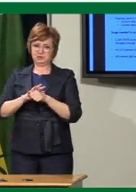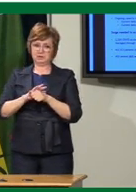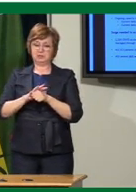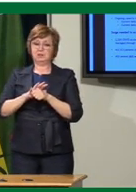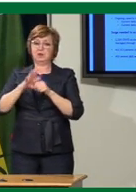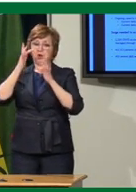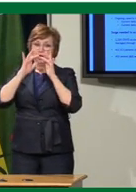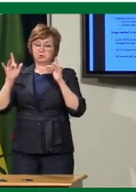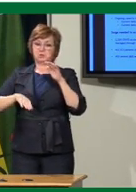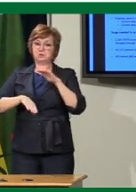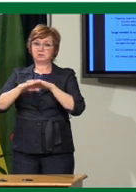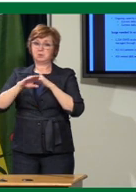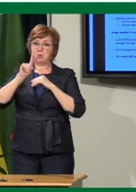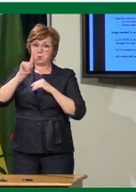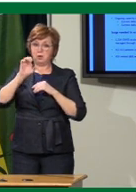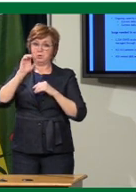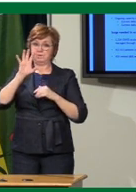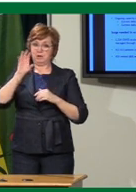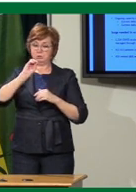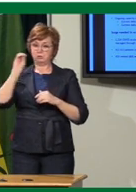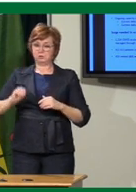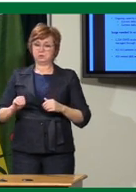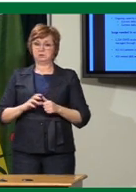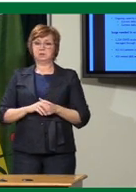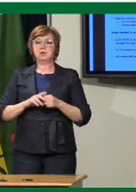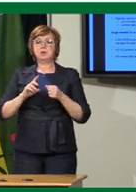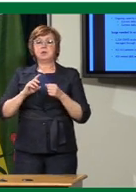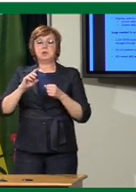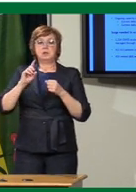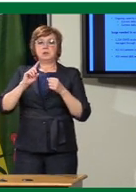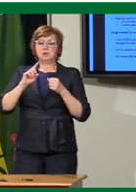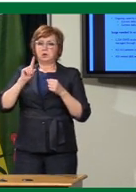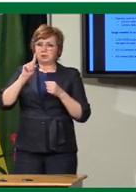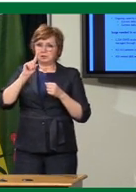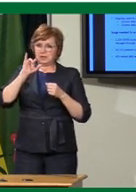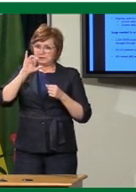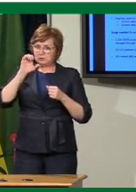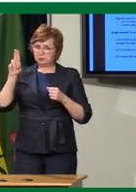of capacity and our current daily ICU demand at 126%